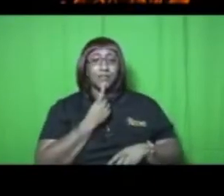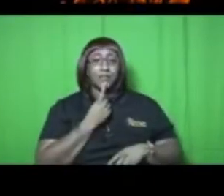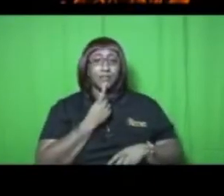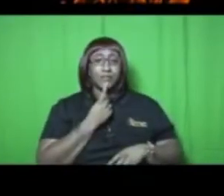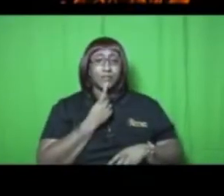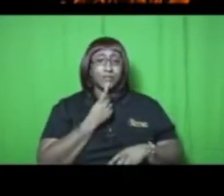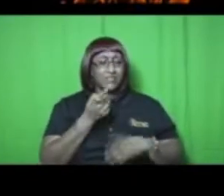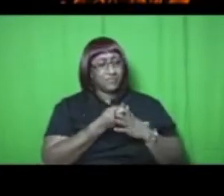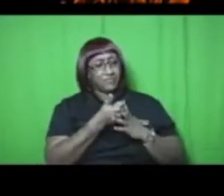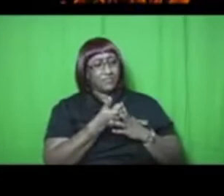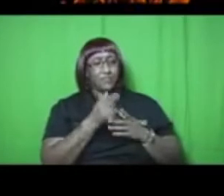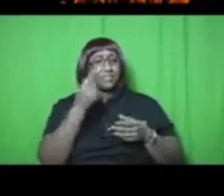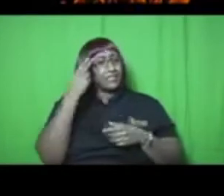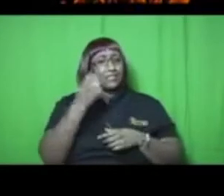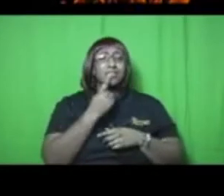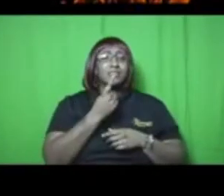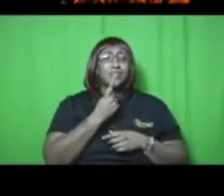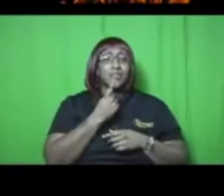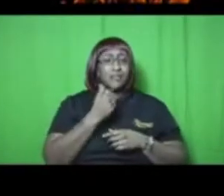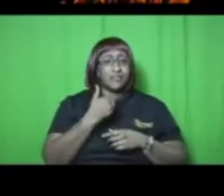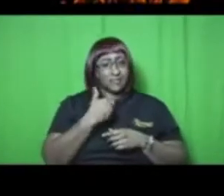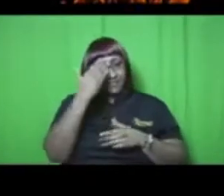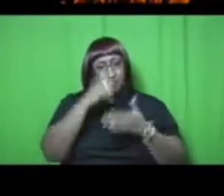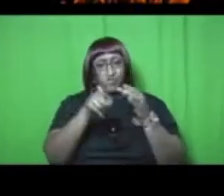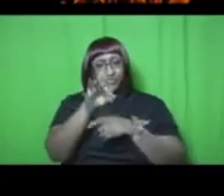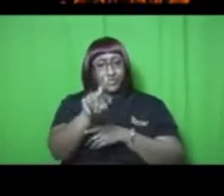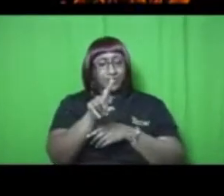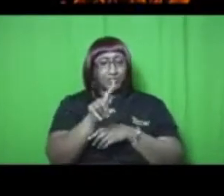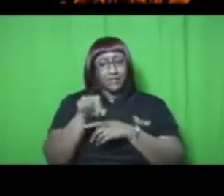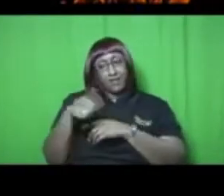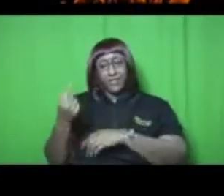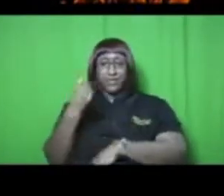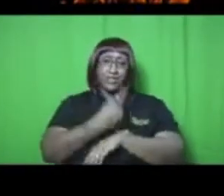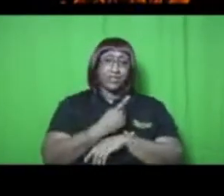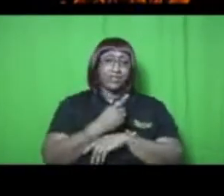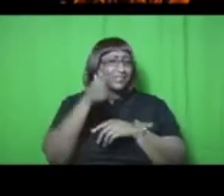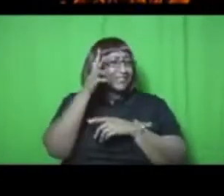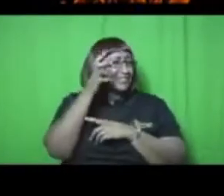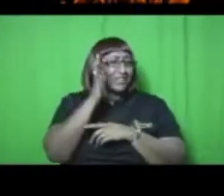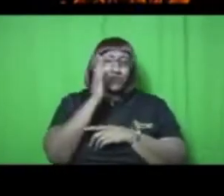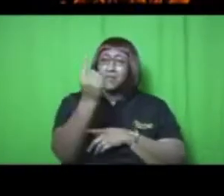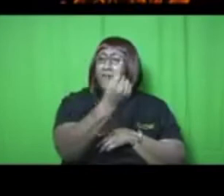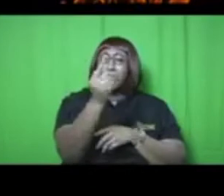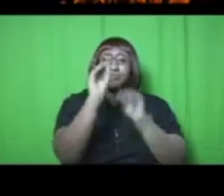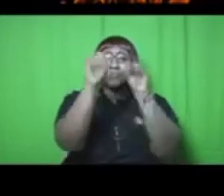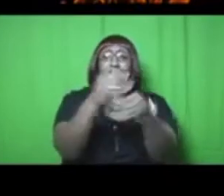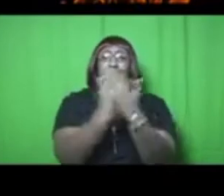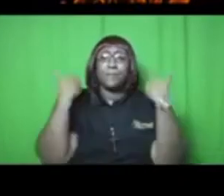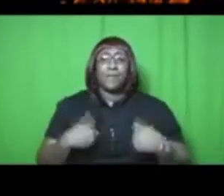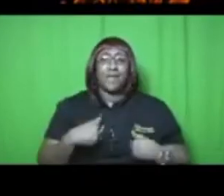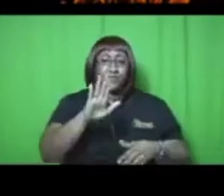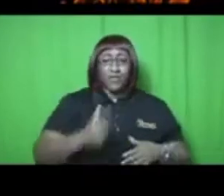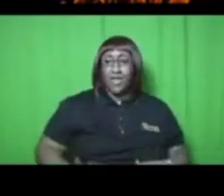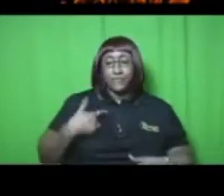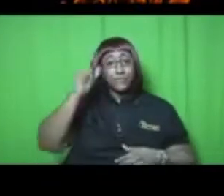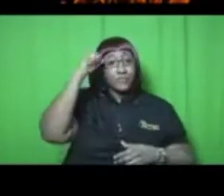the guy said when he was rejected, he said, I know what you did the other day. The devil will always put somebody in your life to remind